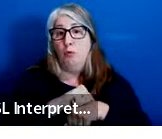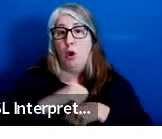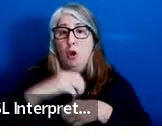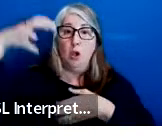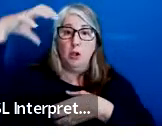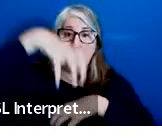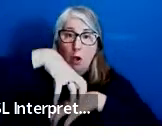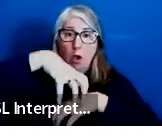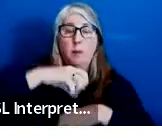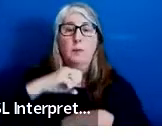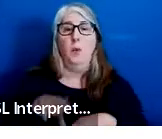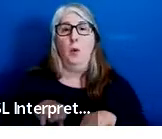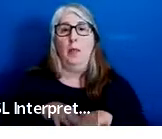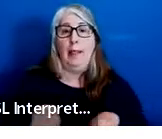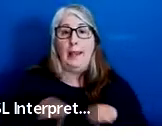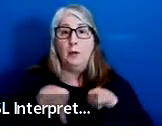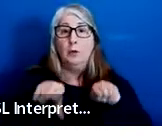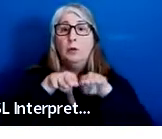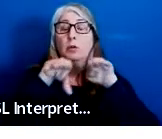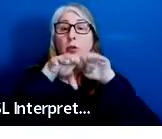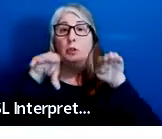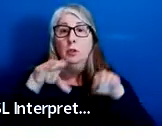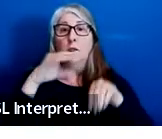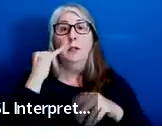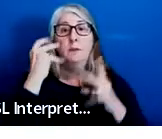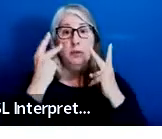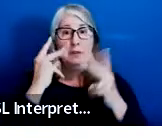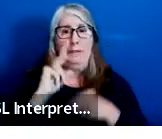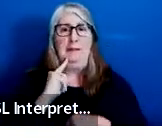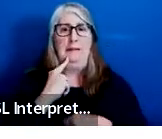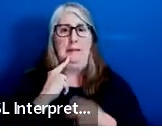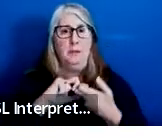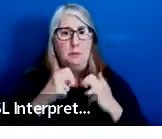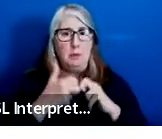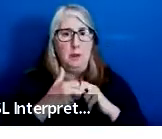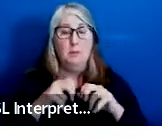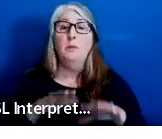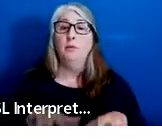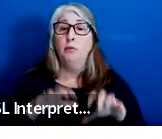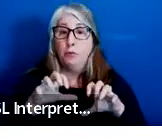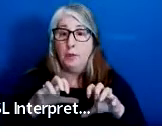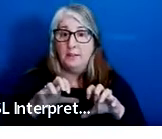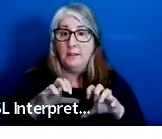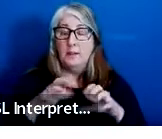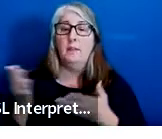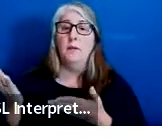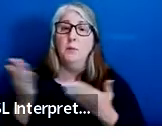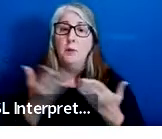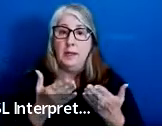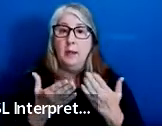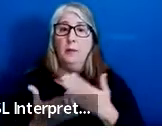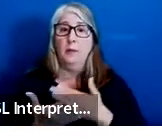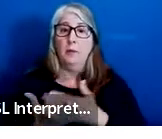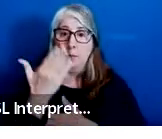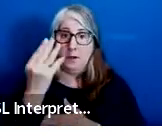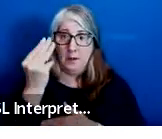you've got layers. If you're seeing a real problem, freezing the items and just putting them out the morning of.